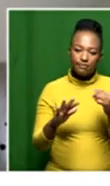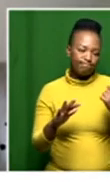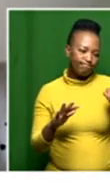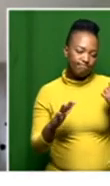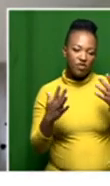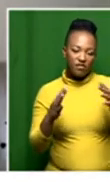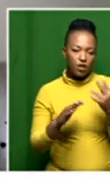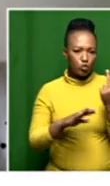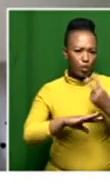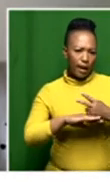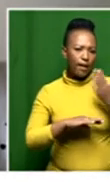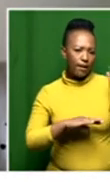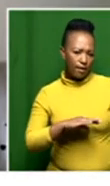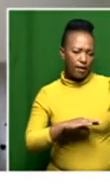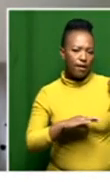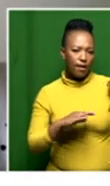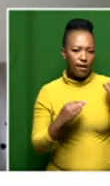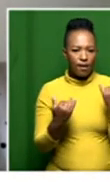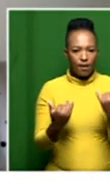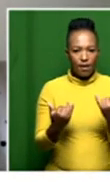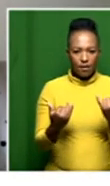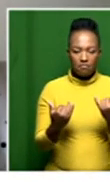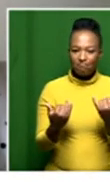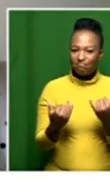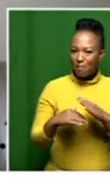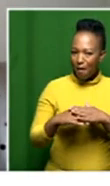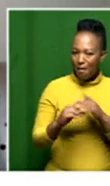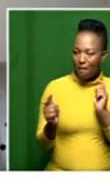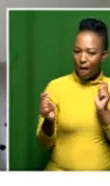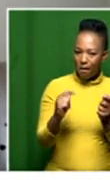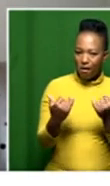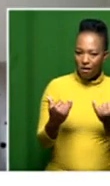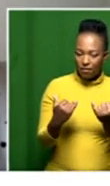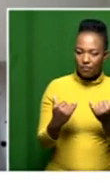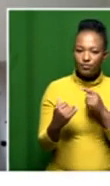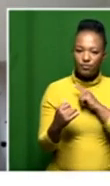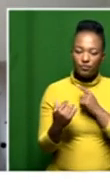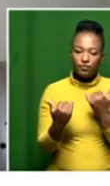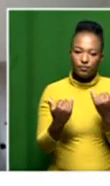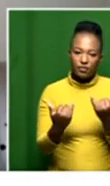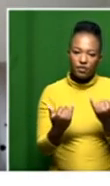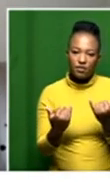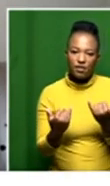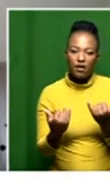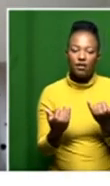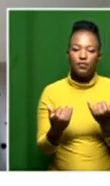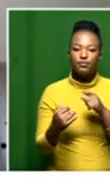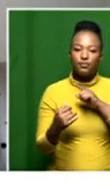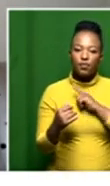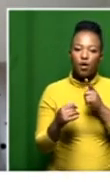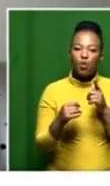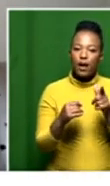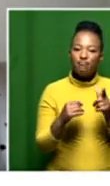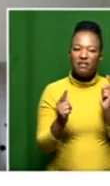you 2 days ago, and now we have these latest developments. If you could just bring us up to speed as to how the